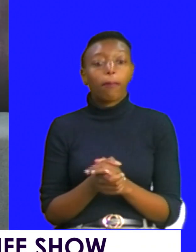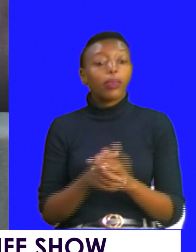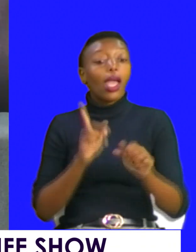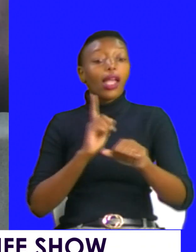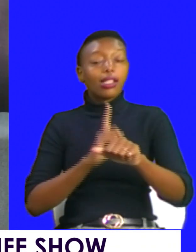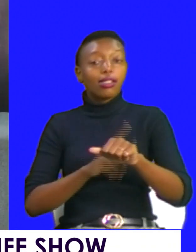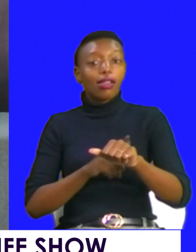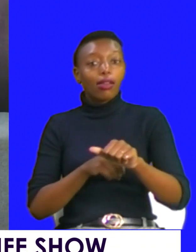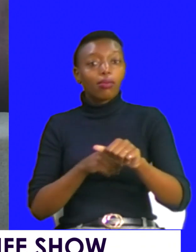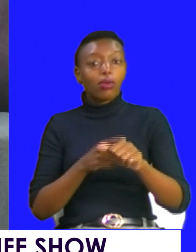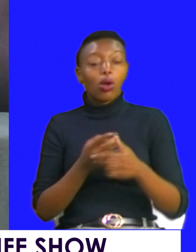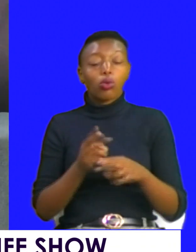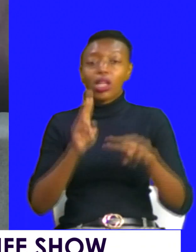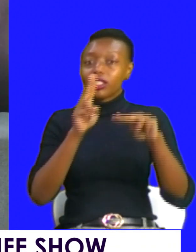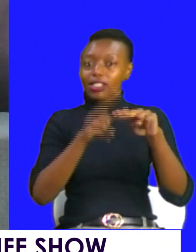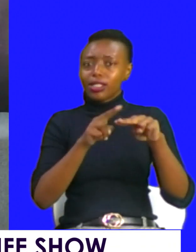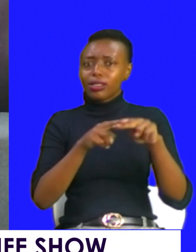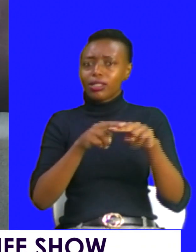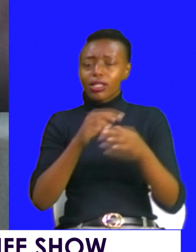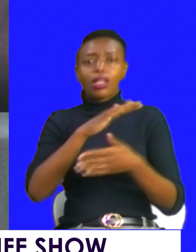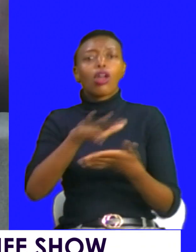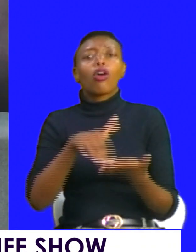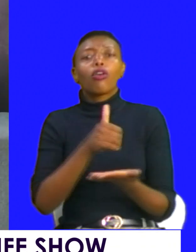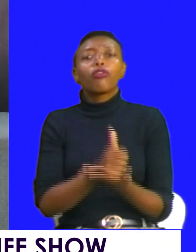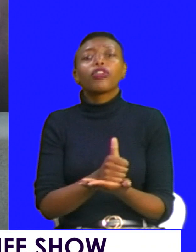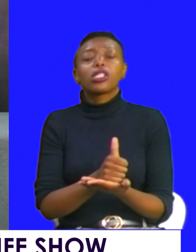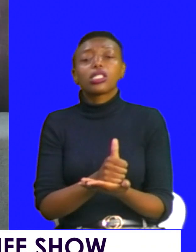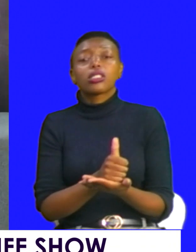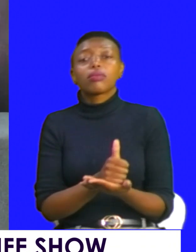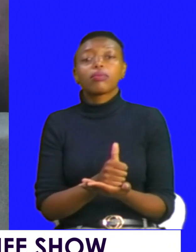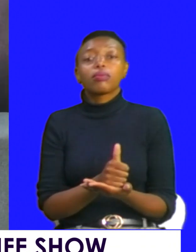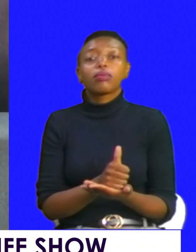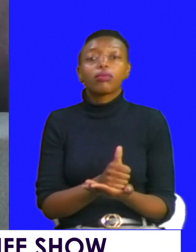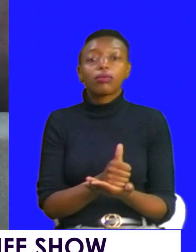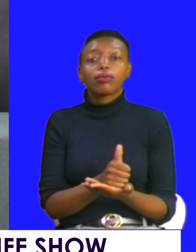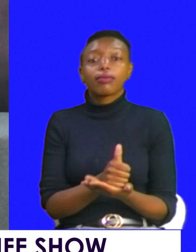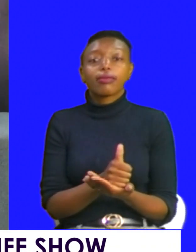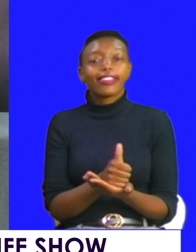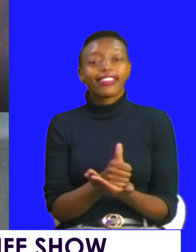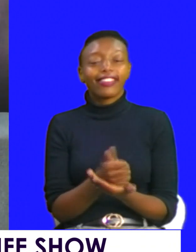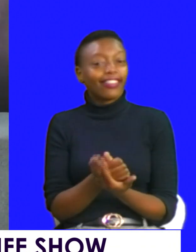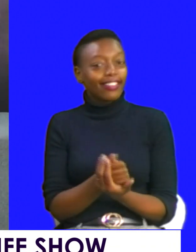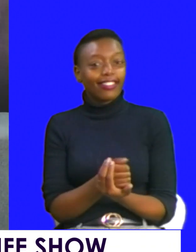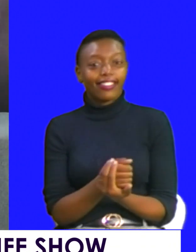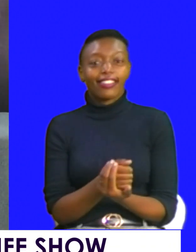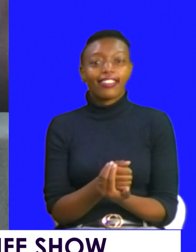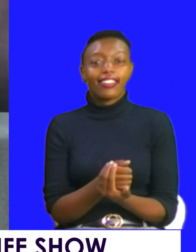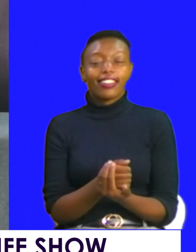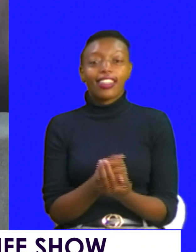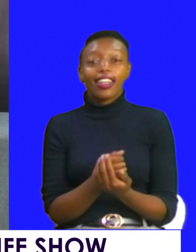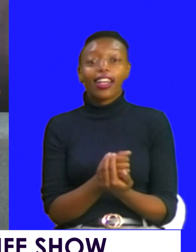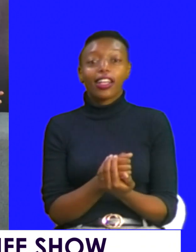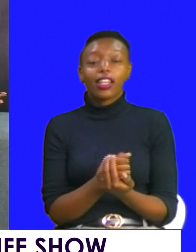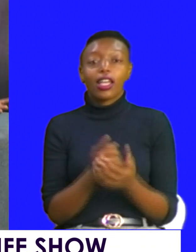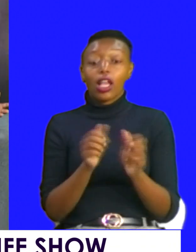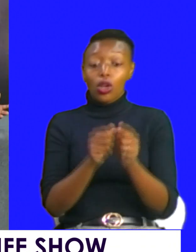about even the way somebody sits in an office. You can go into an office. Nowadays, we operate in an open really